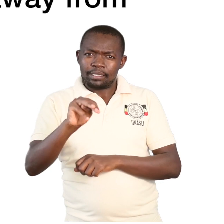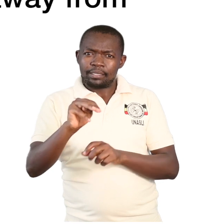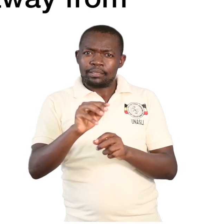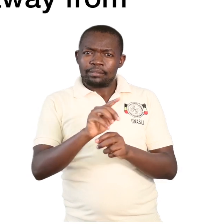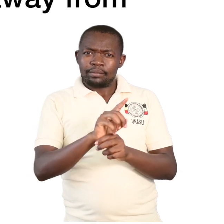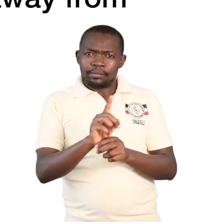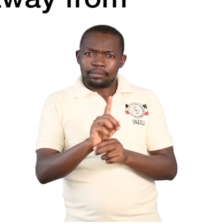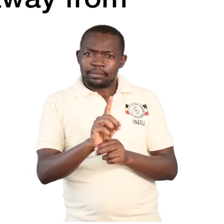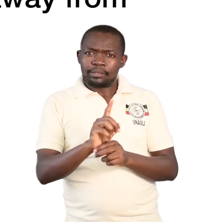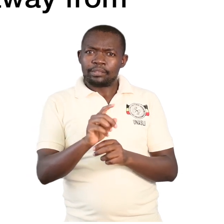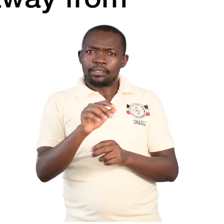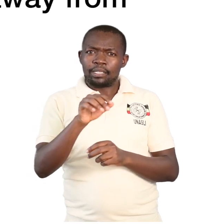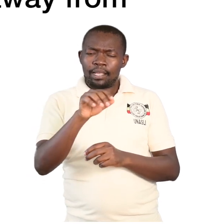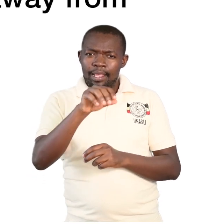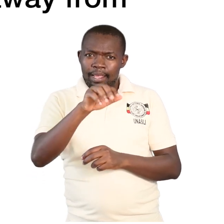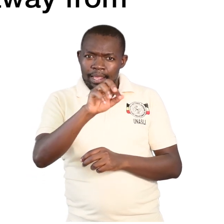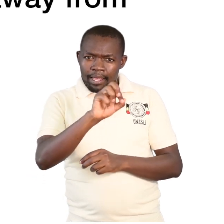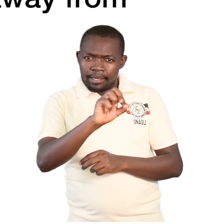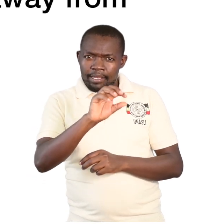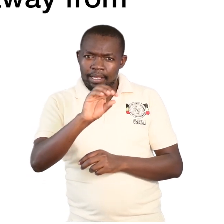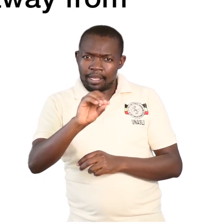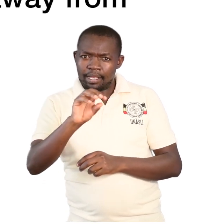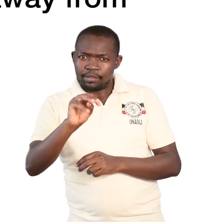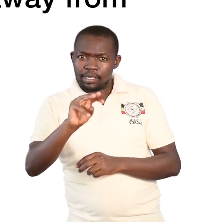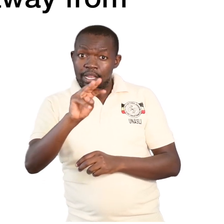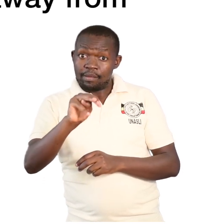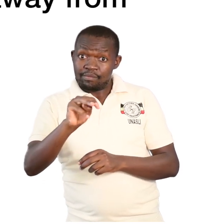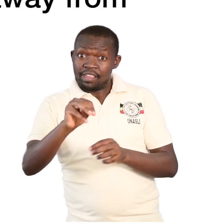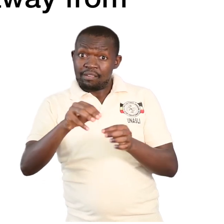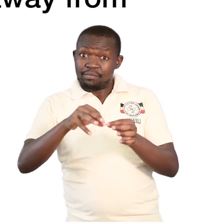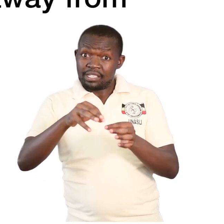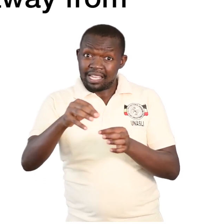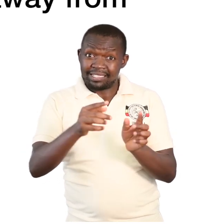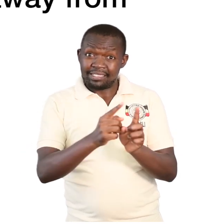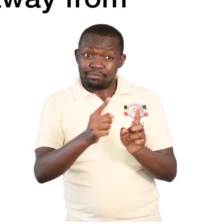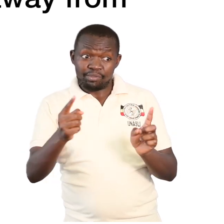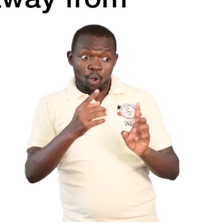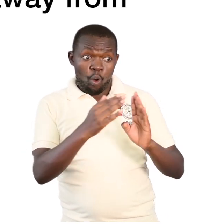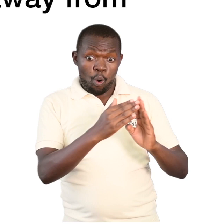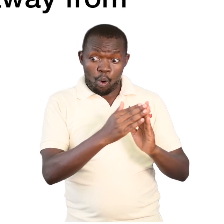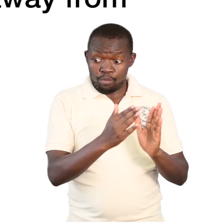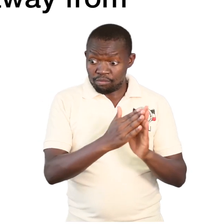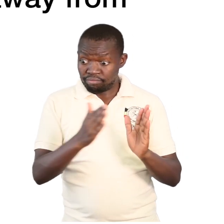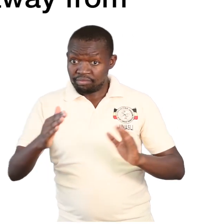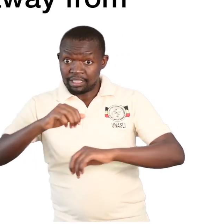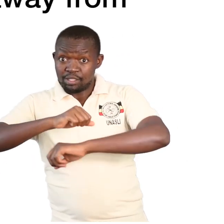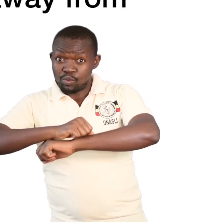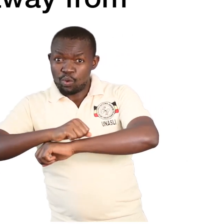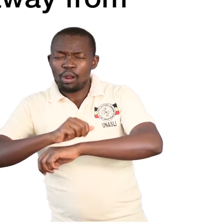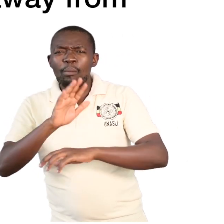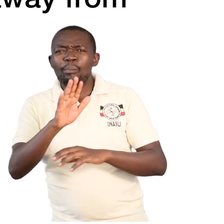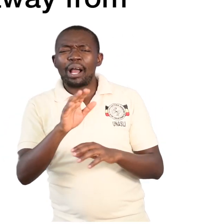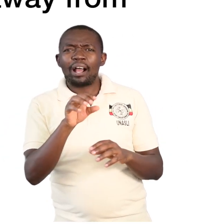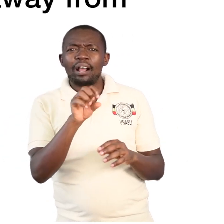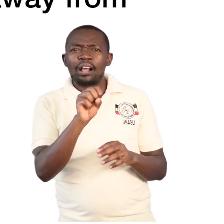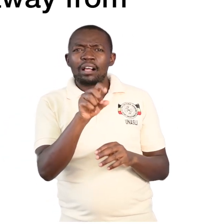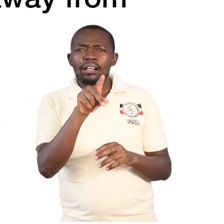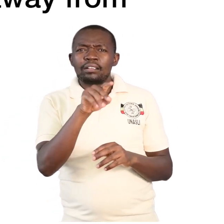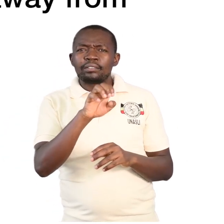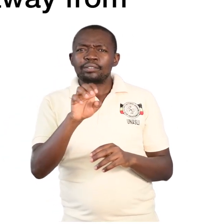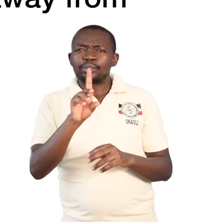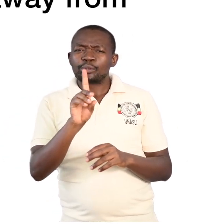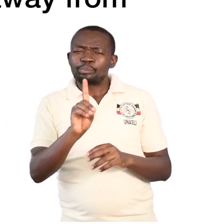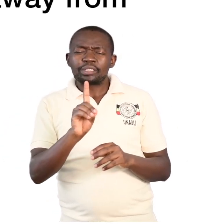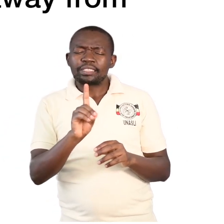is 840 meters away from home, what is his speed if he walks for